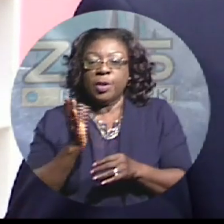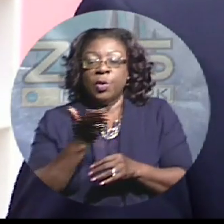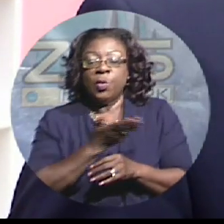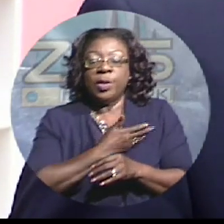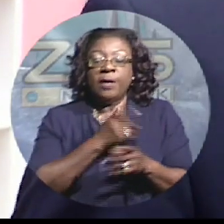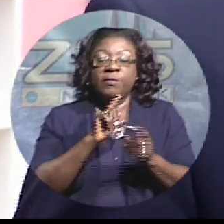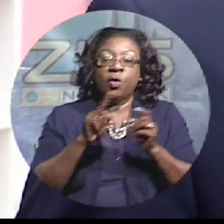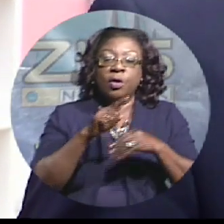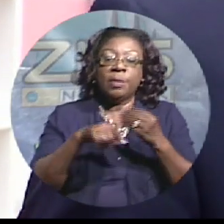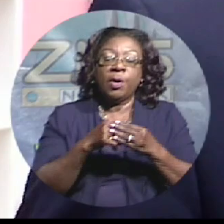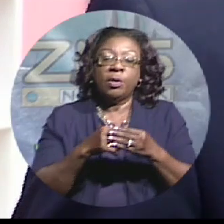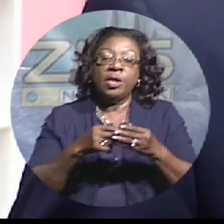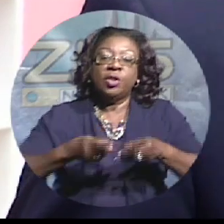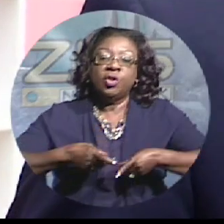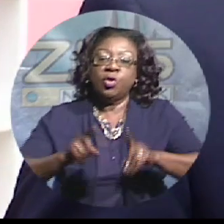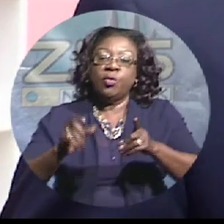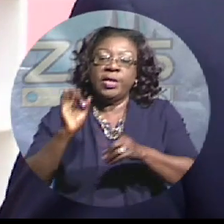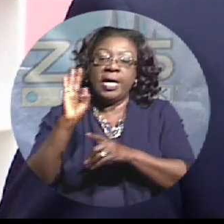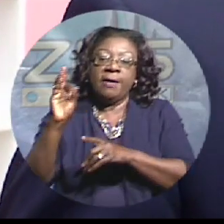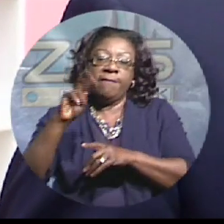to the general elections